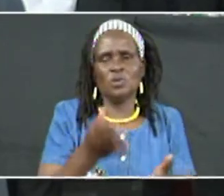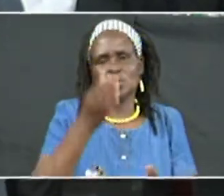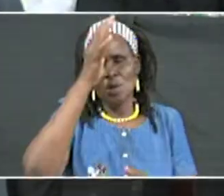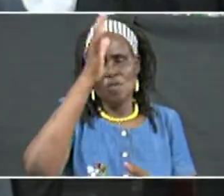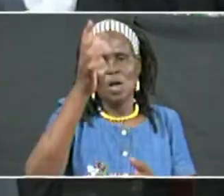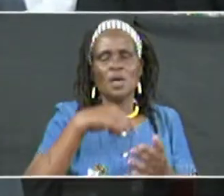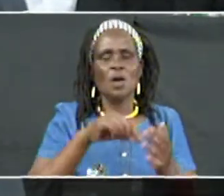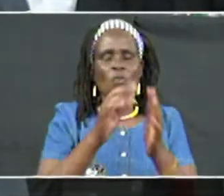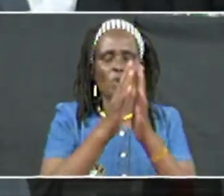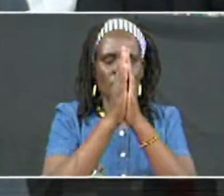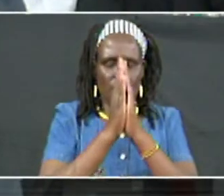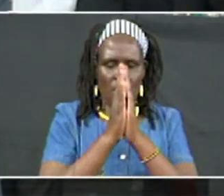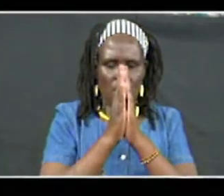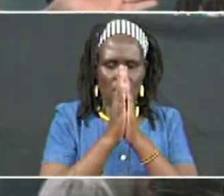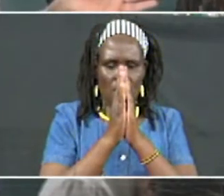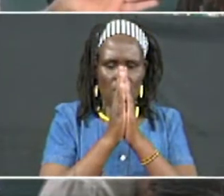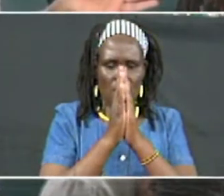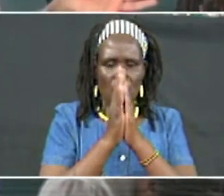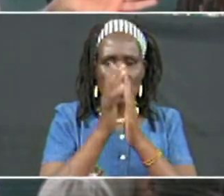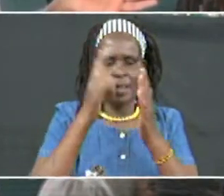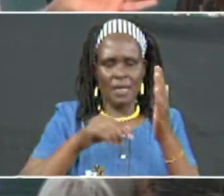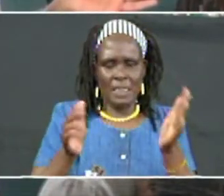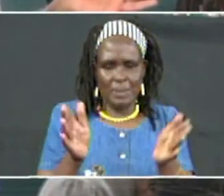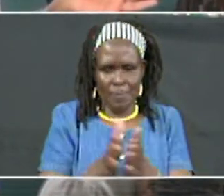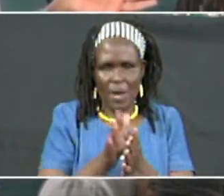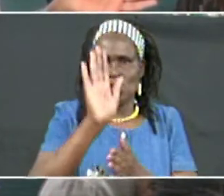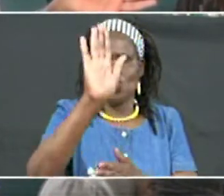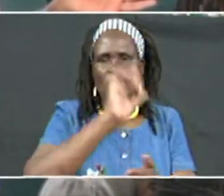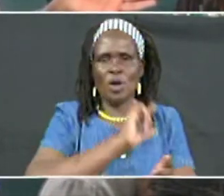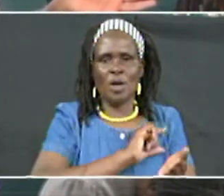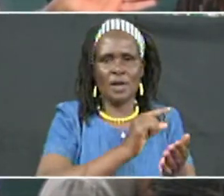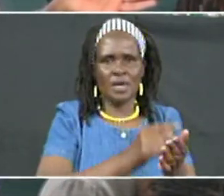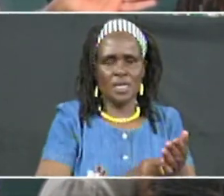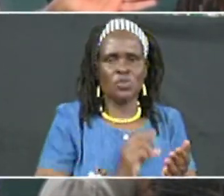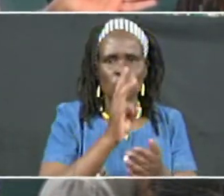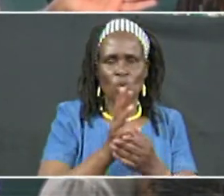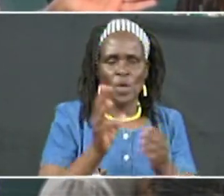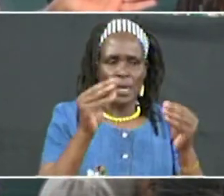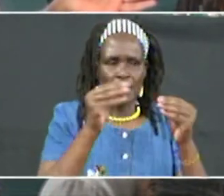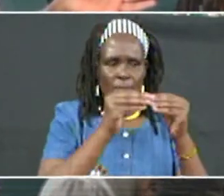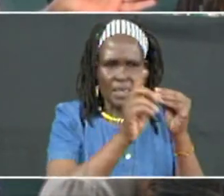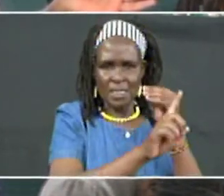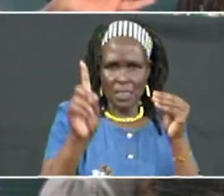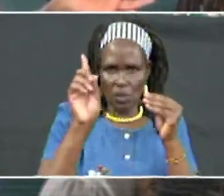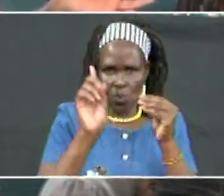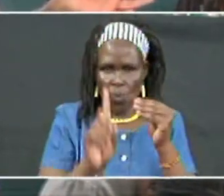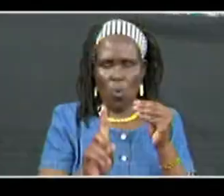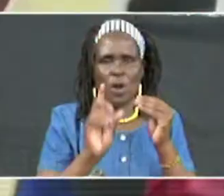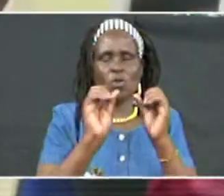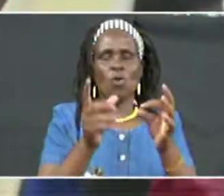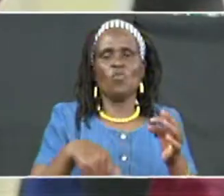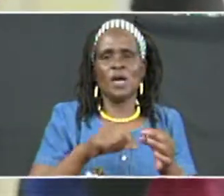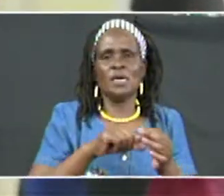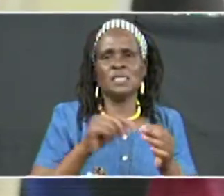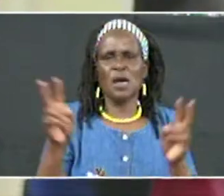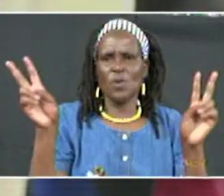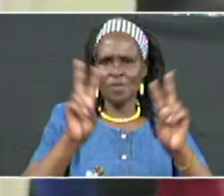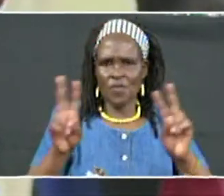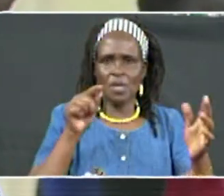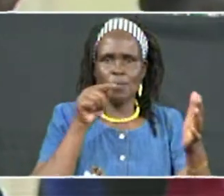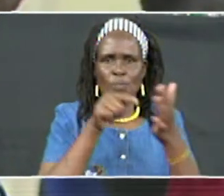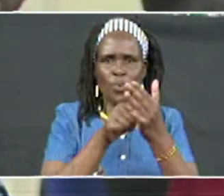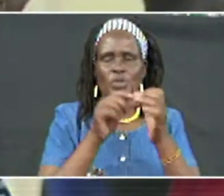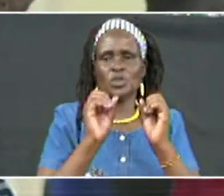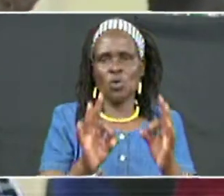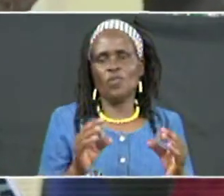pray that by your grace, you meet each and every one of us at a very point of need.